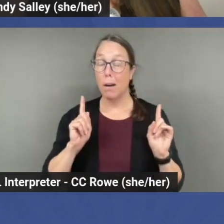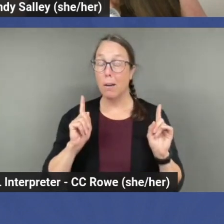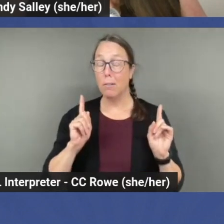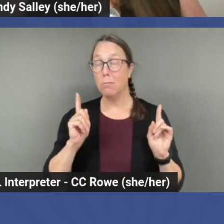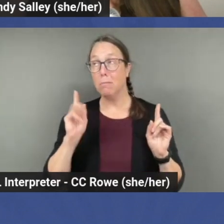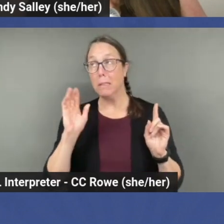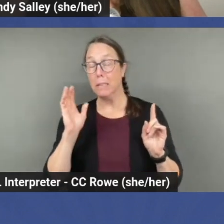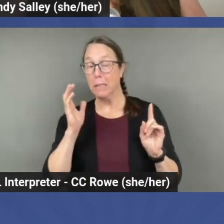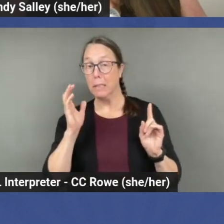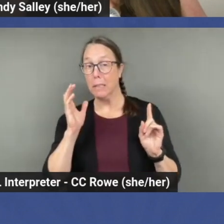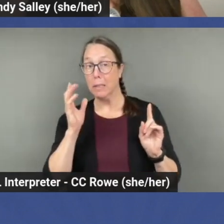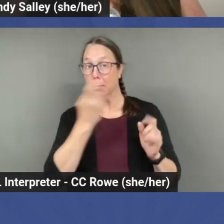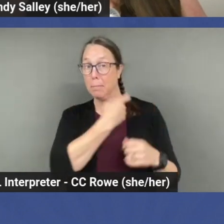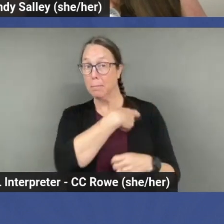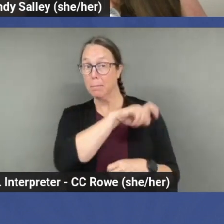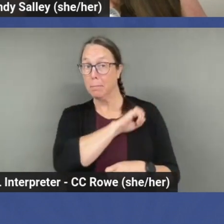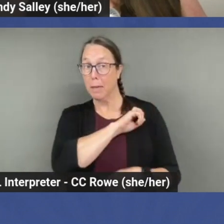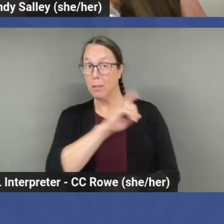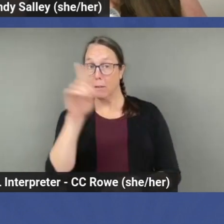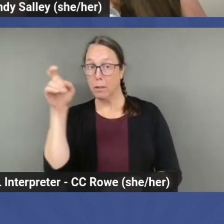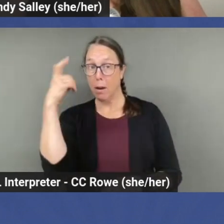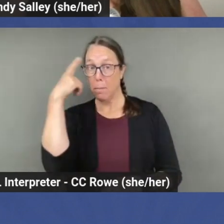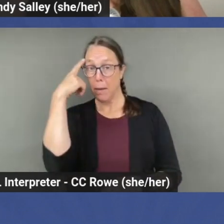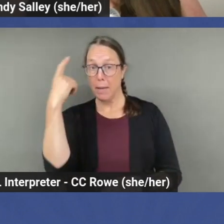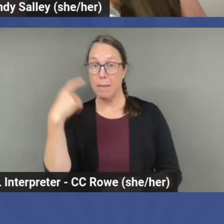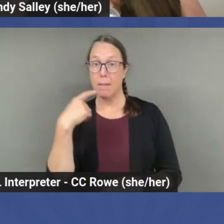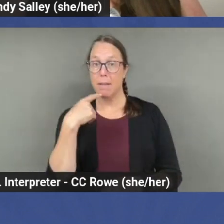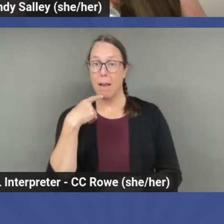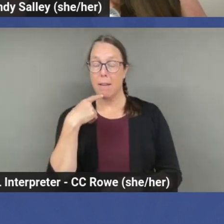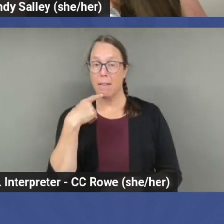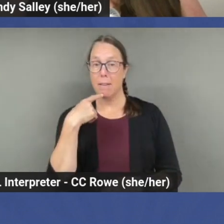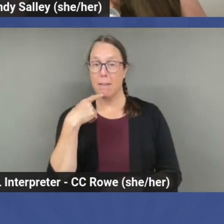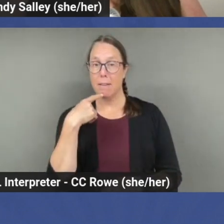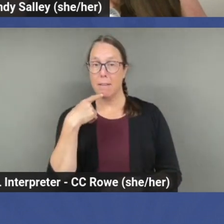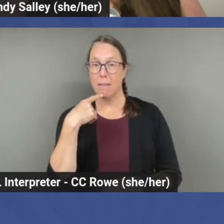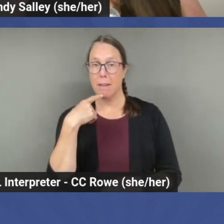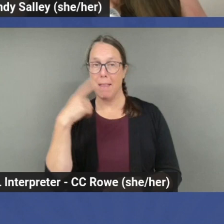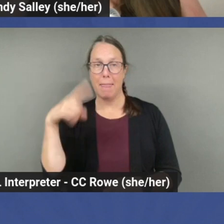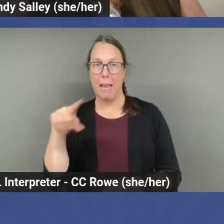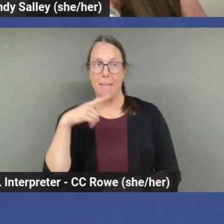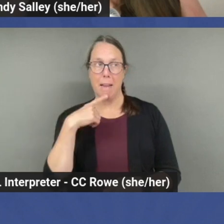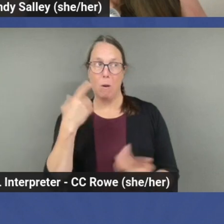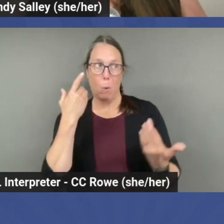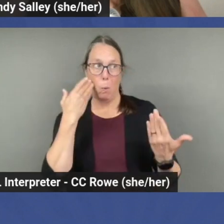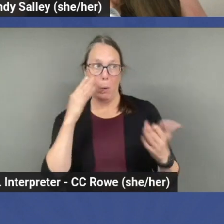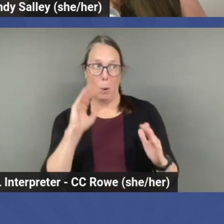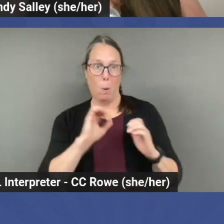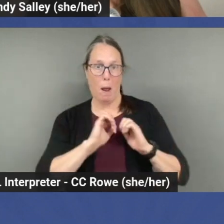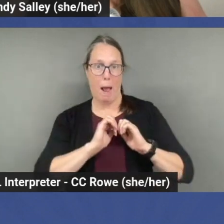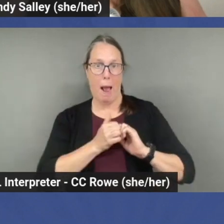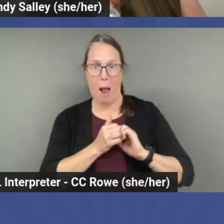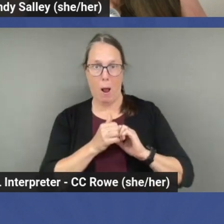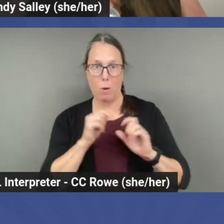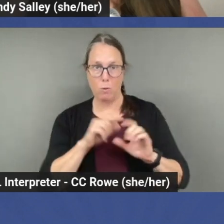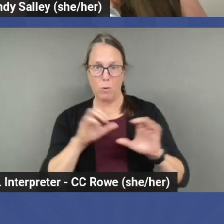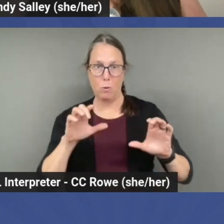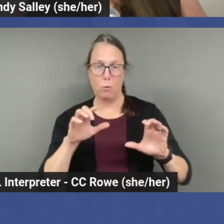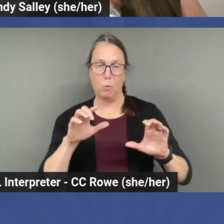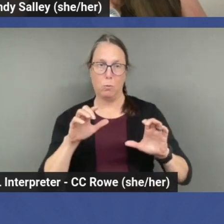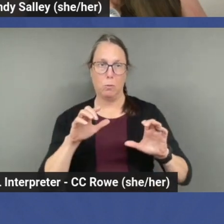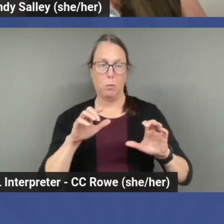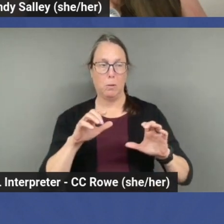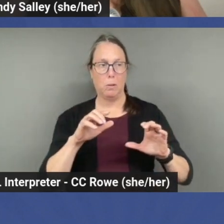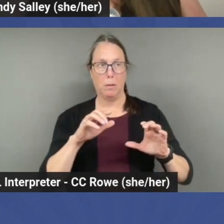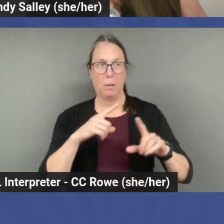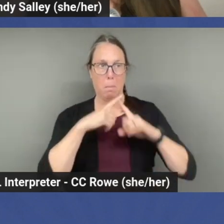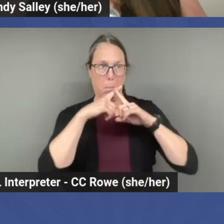apparently the Spanish government said that, and I'm paraphrasing, but we don't really know how to do that. So our website is still inaccessible. I